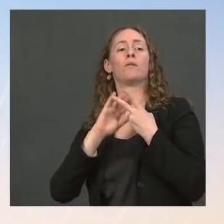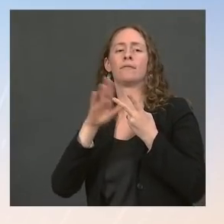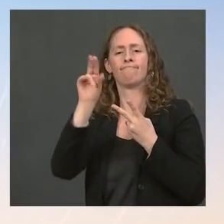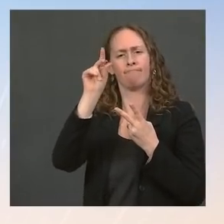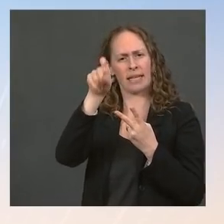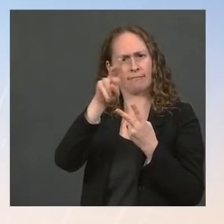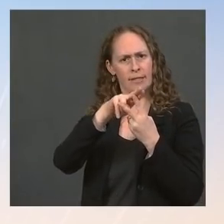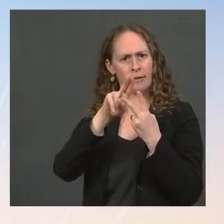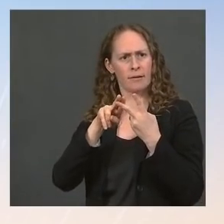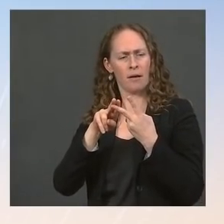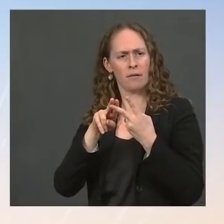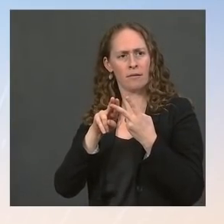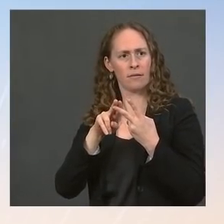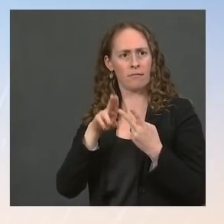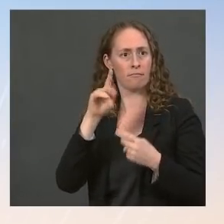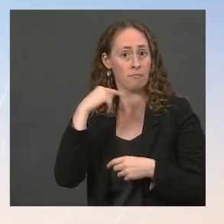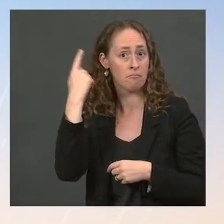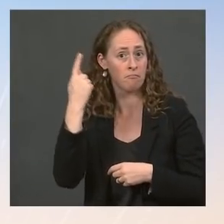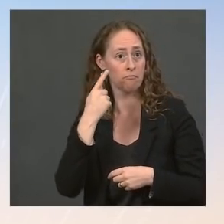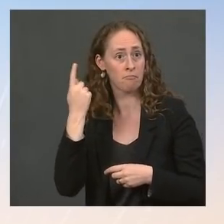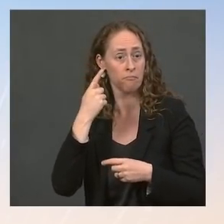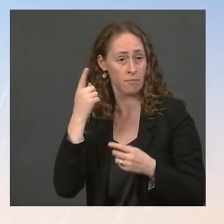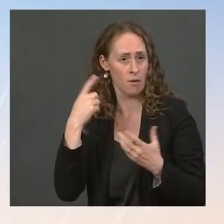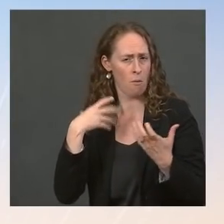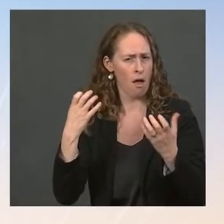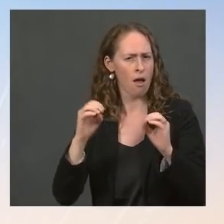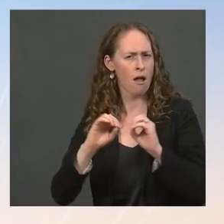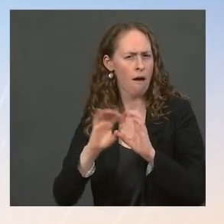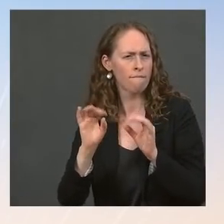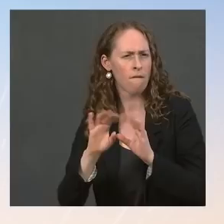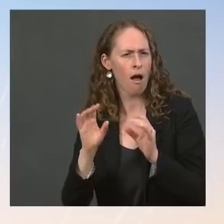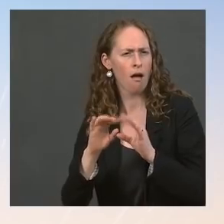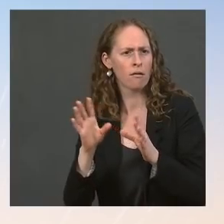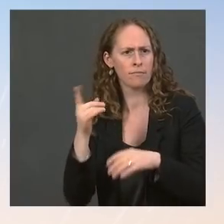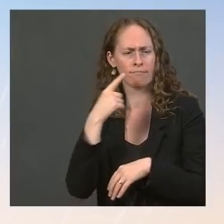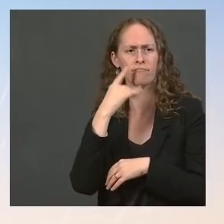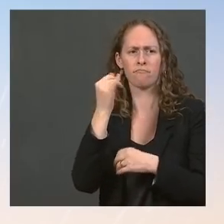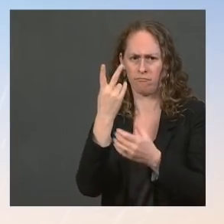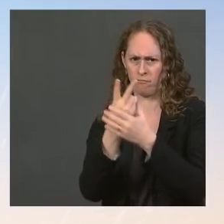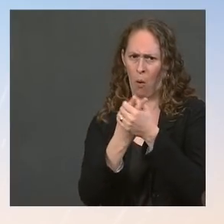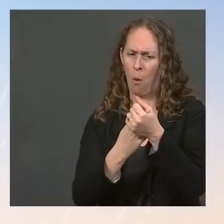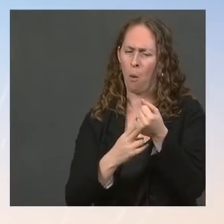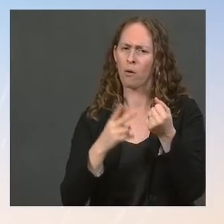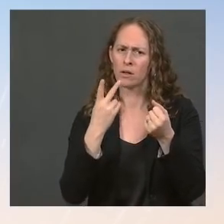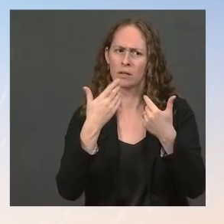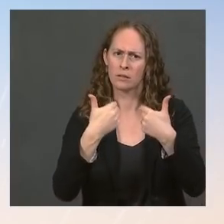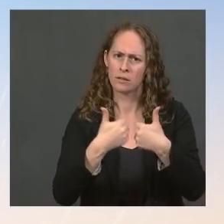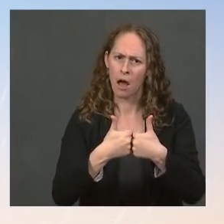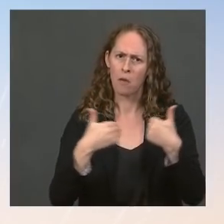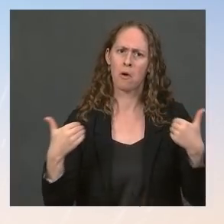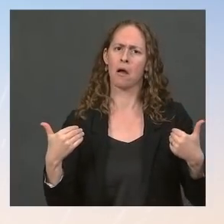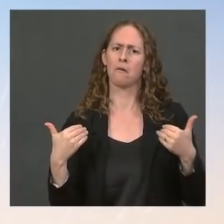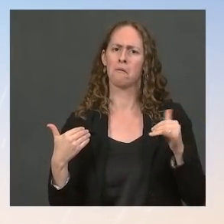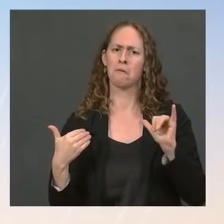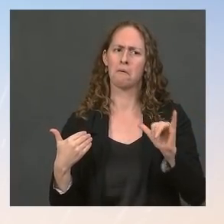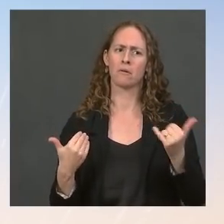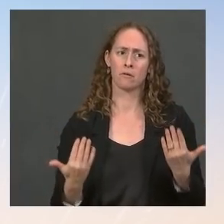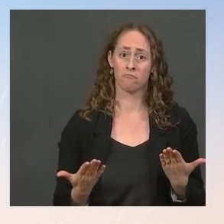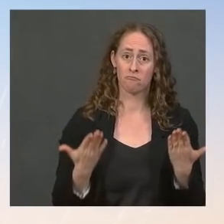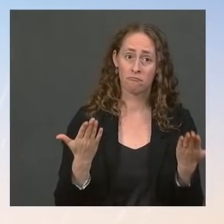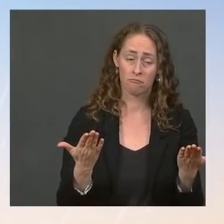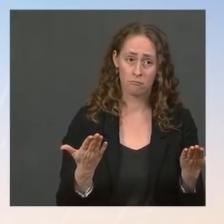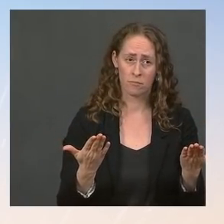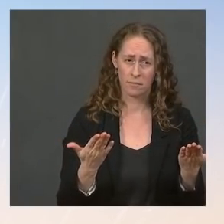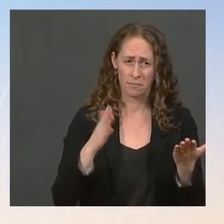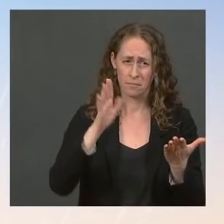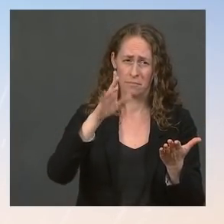to clarify, he wanted everyone to know these are two separate bills. So has the president directly asked the